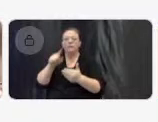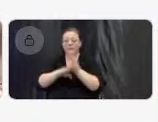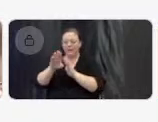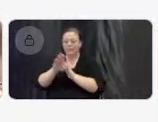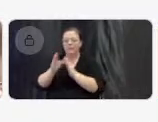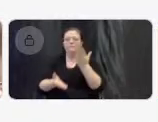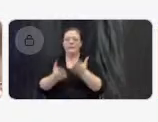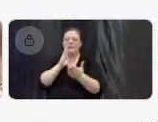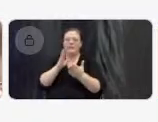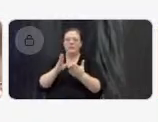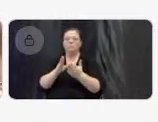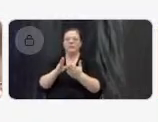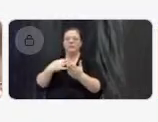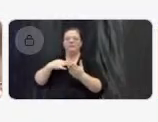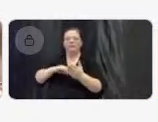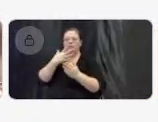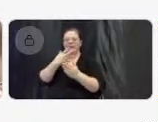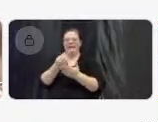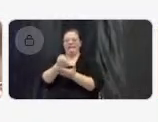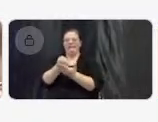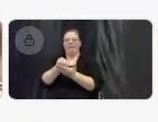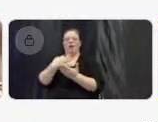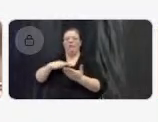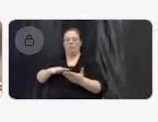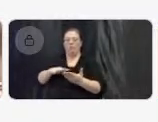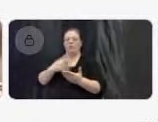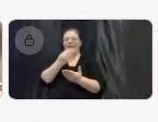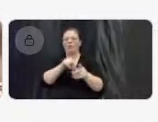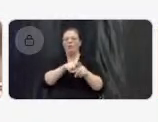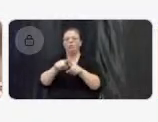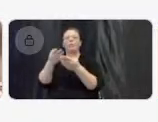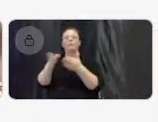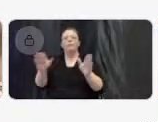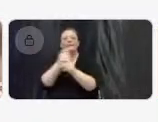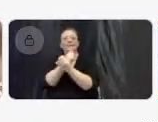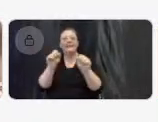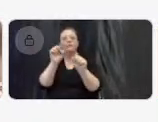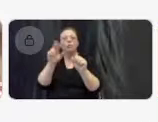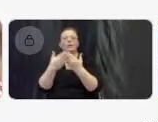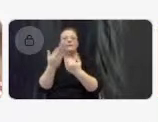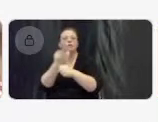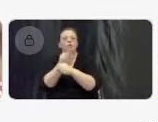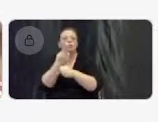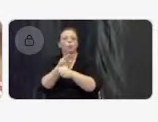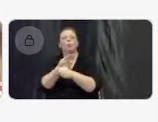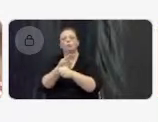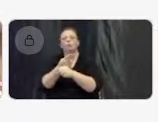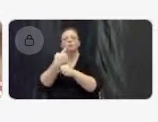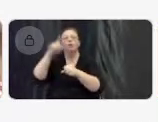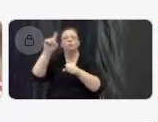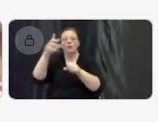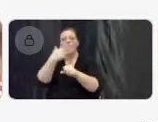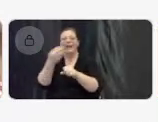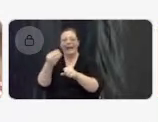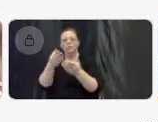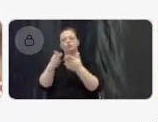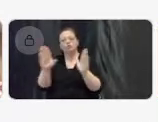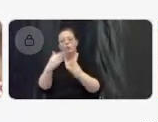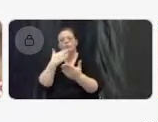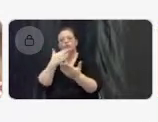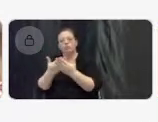be efficient and economical, and in the public safety, order, convenience, prosperity, and general welfare will be